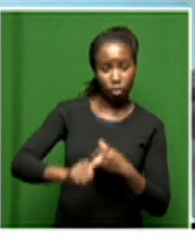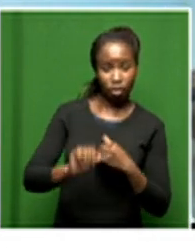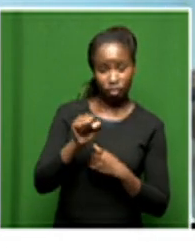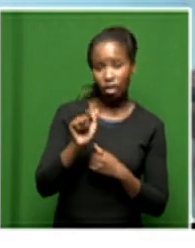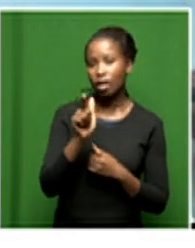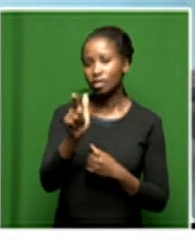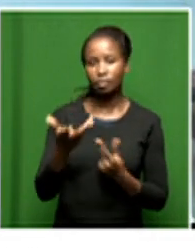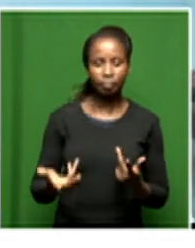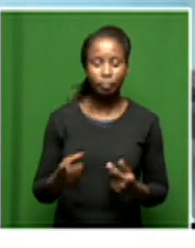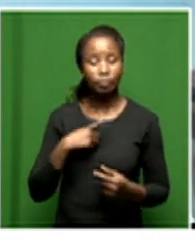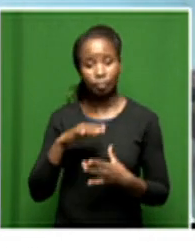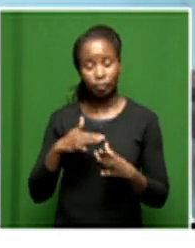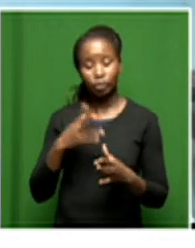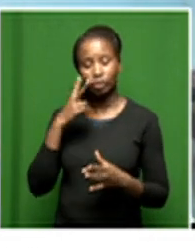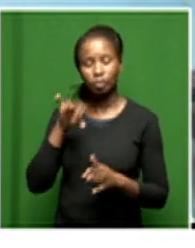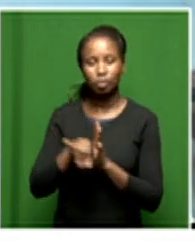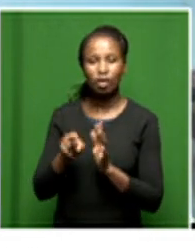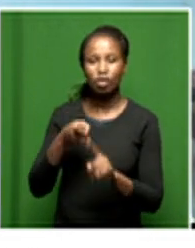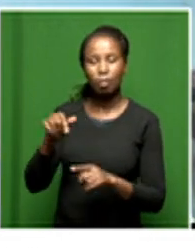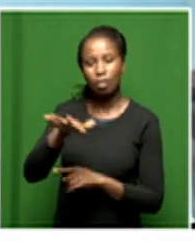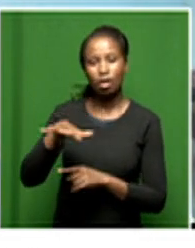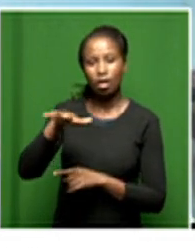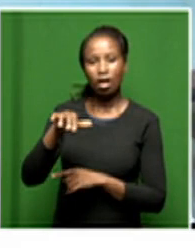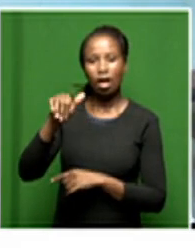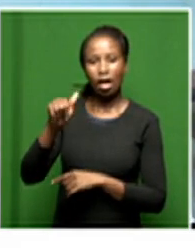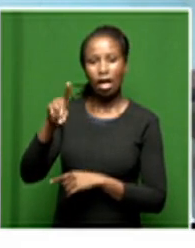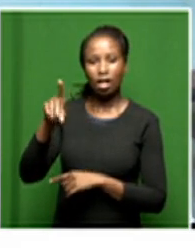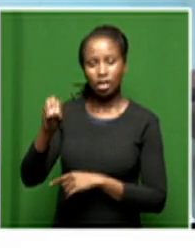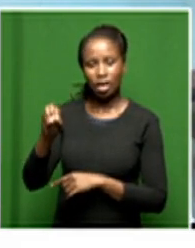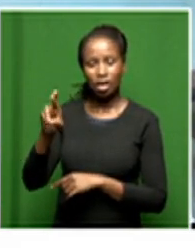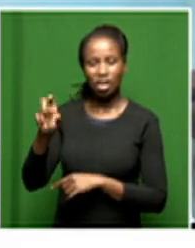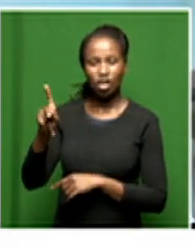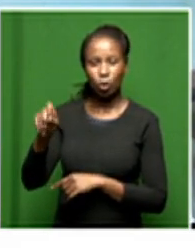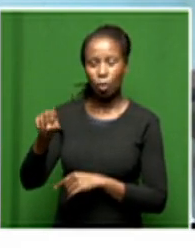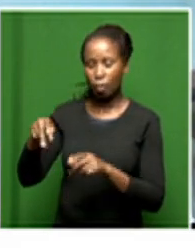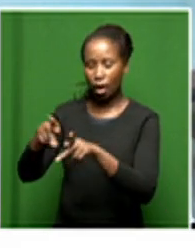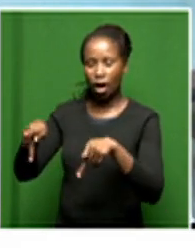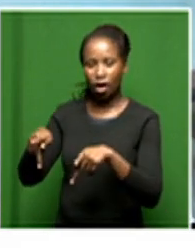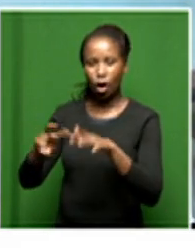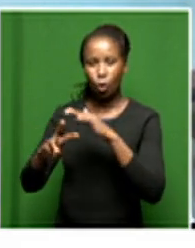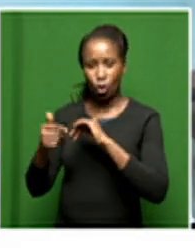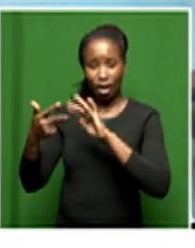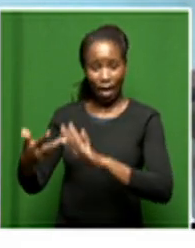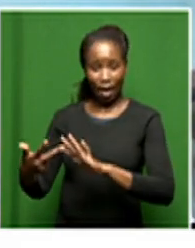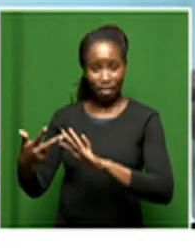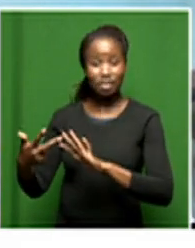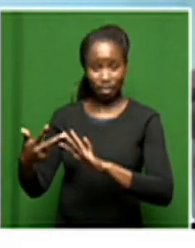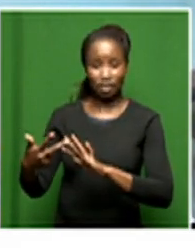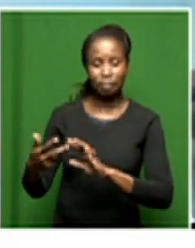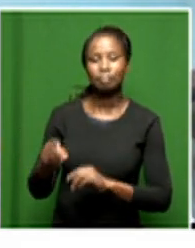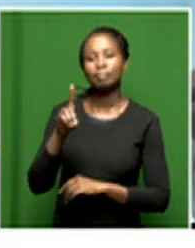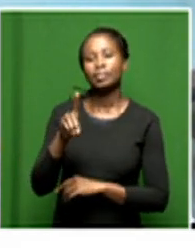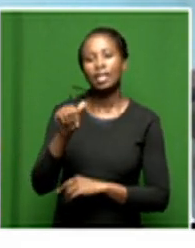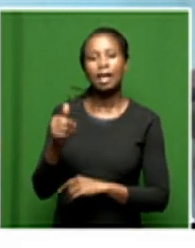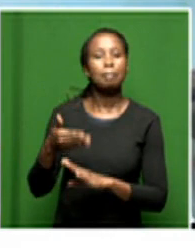you pointed out, in Eldorado Park, Ward 8, for example, the DA had in the previous, when